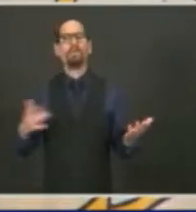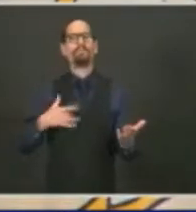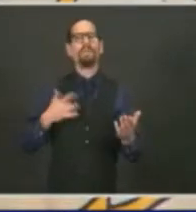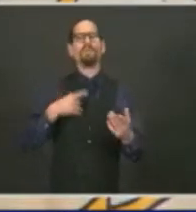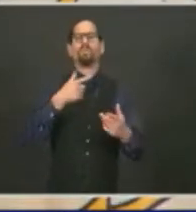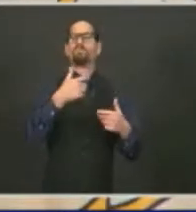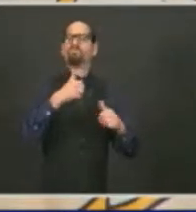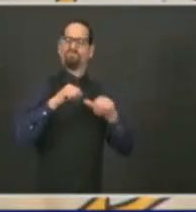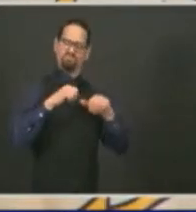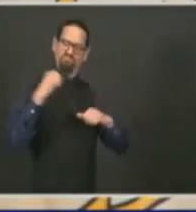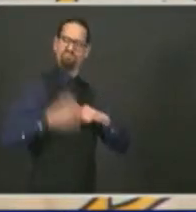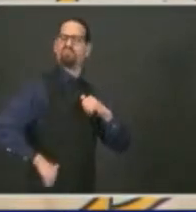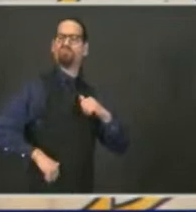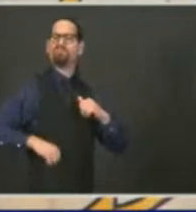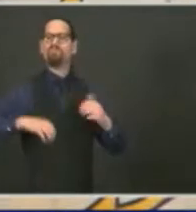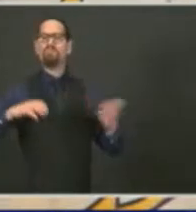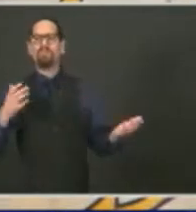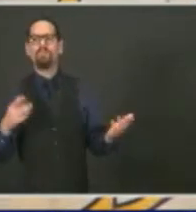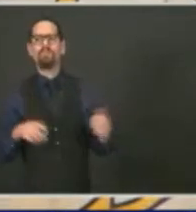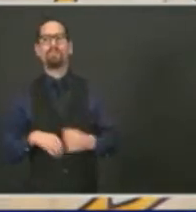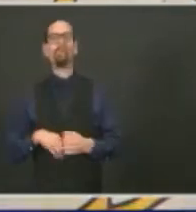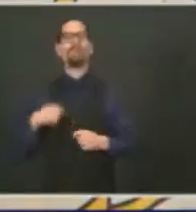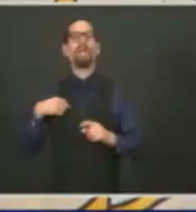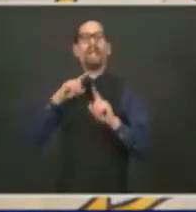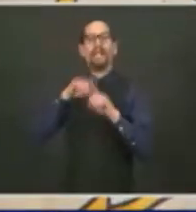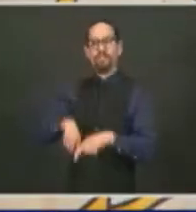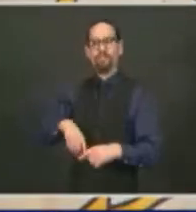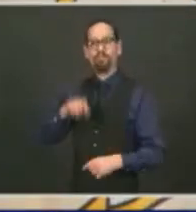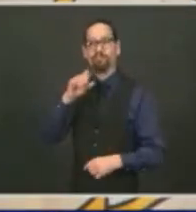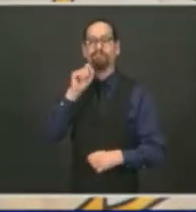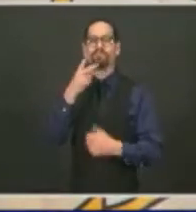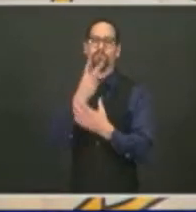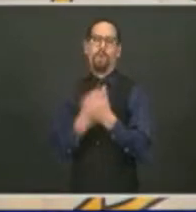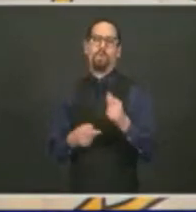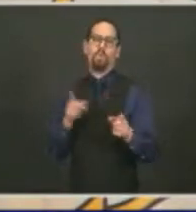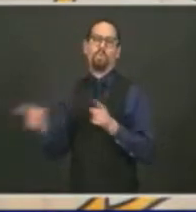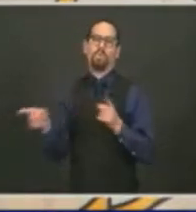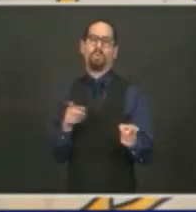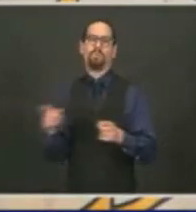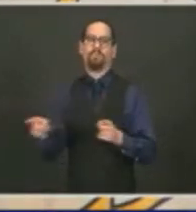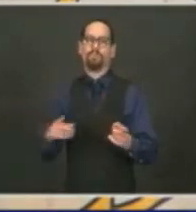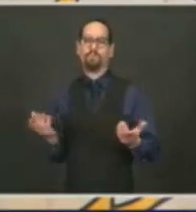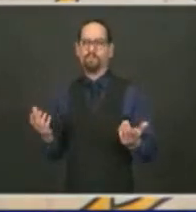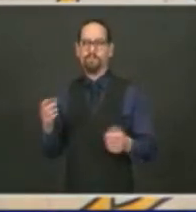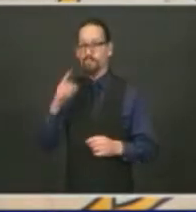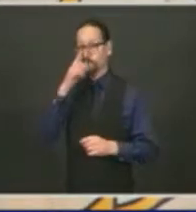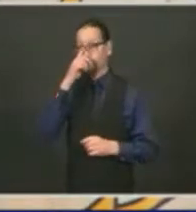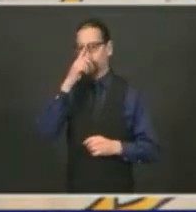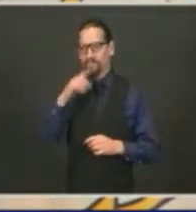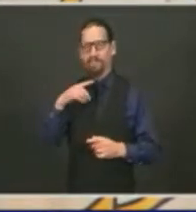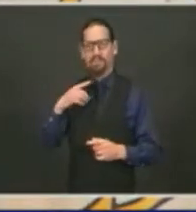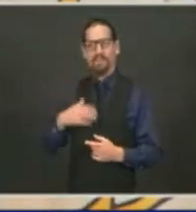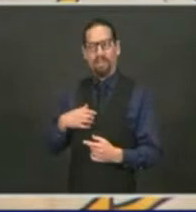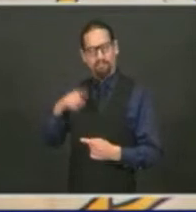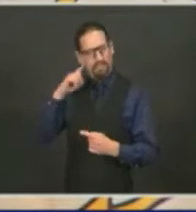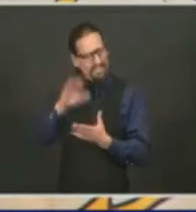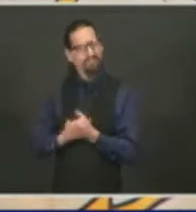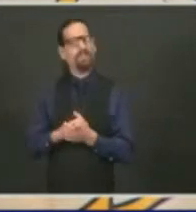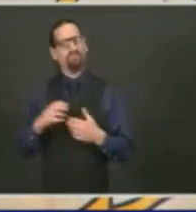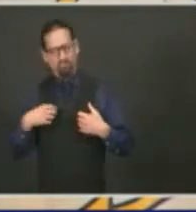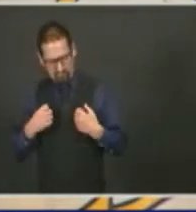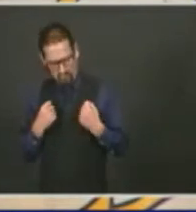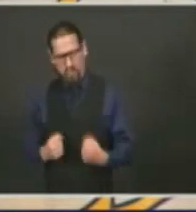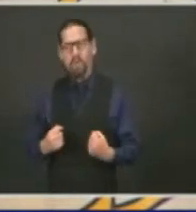think the answer is both are true, which is to say, I believe firmly, I have from the beginning and I still do now,